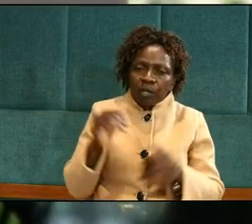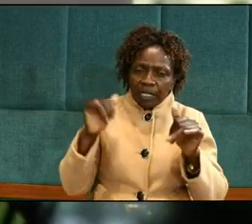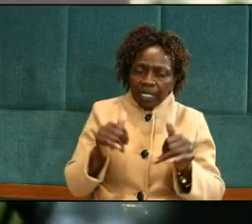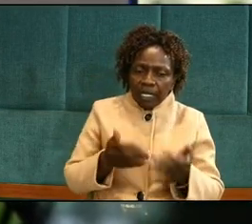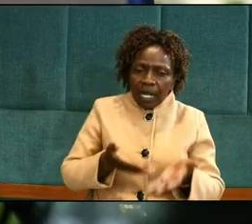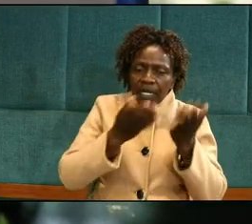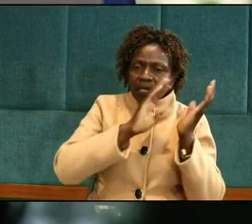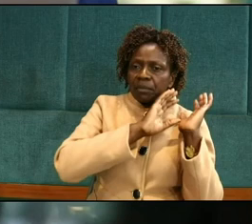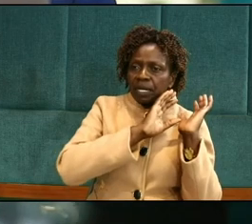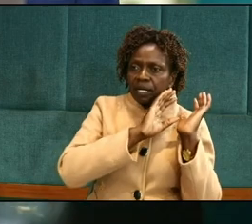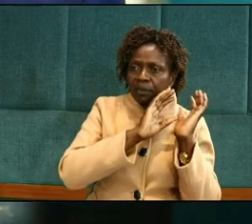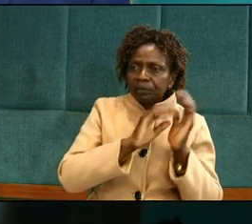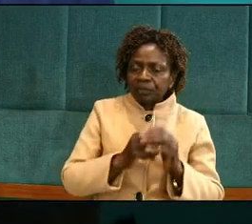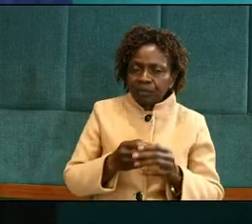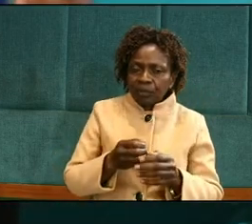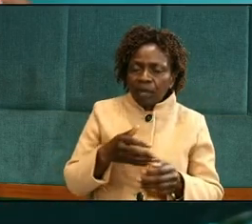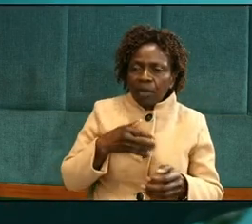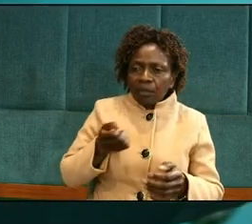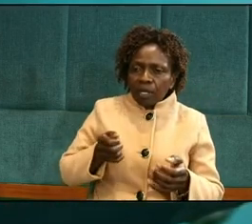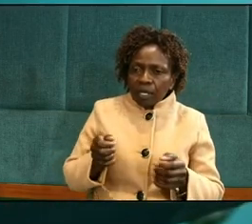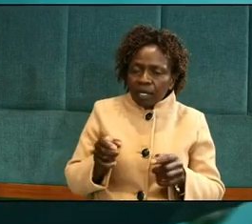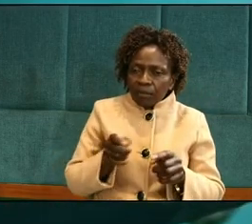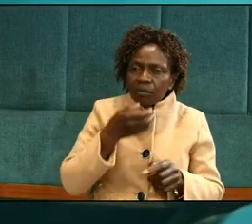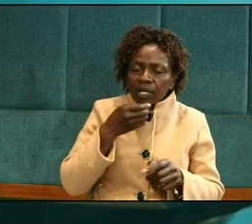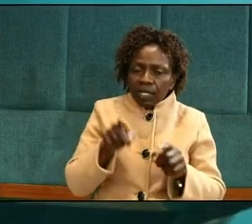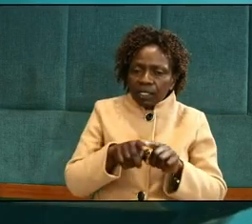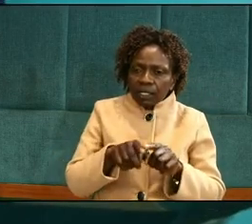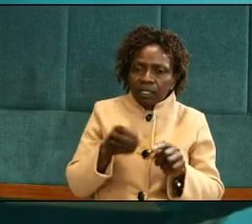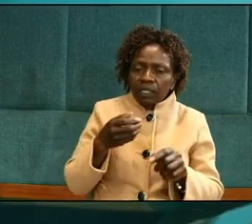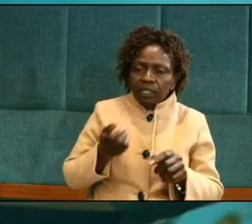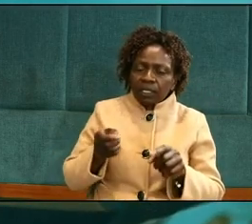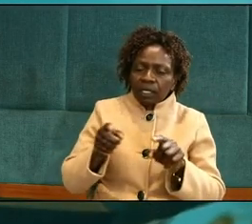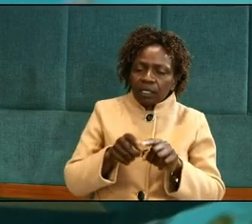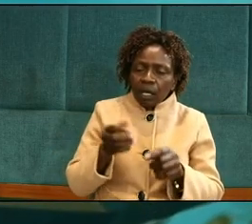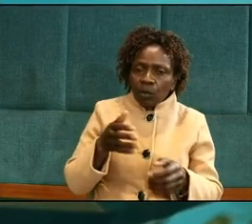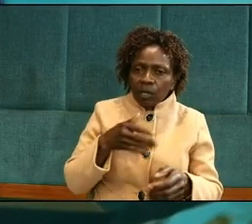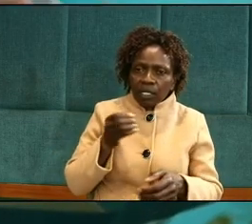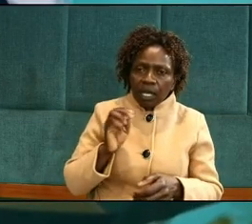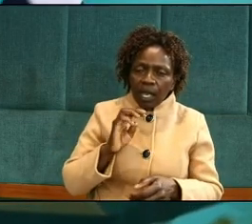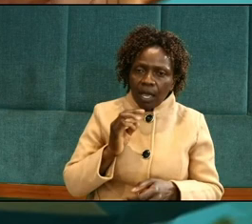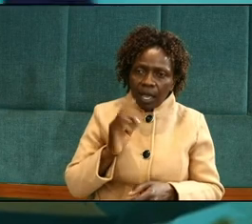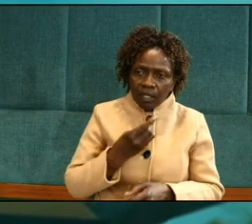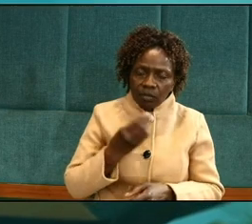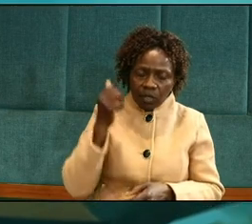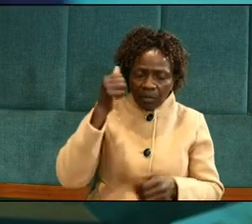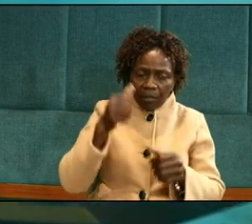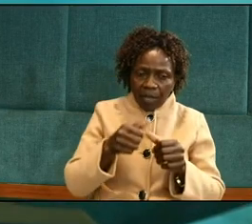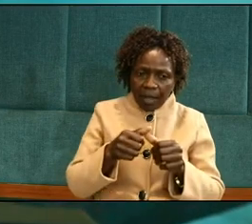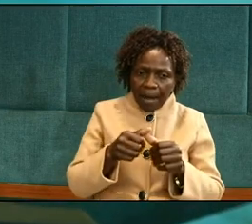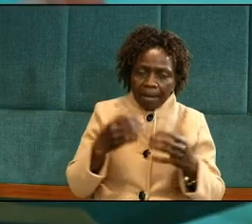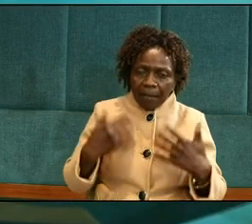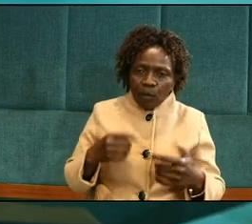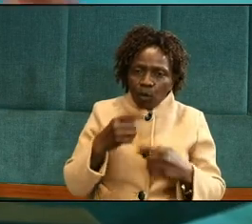a burden for." My brothers and sisters, I want us to remember that sometimes people that will come along our way